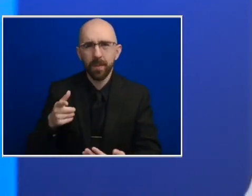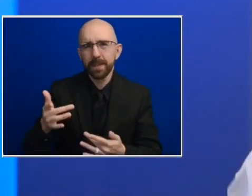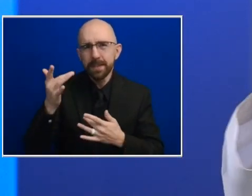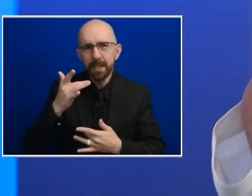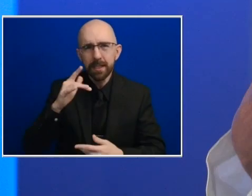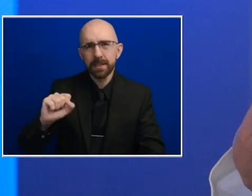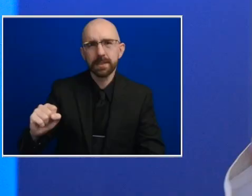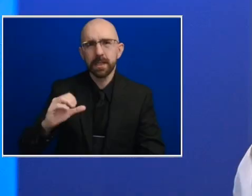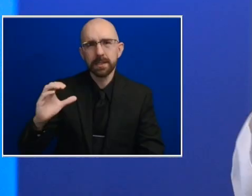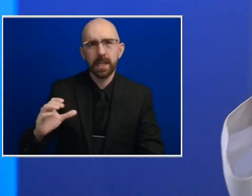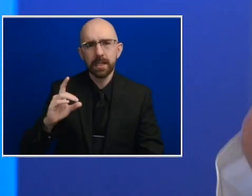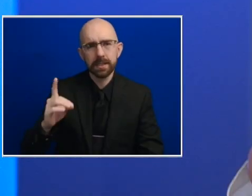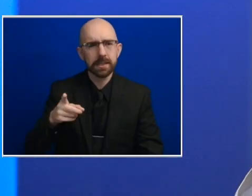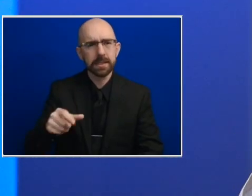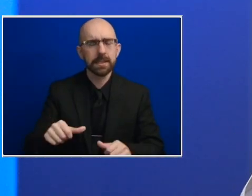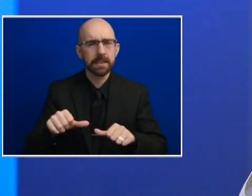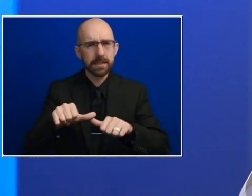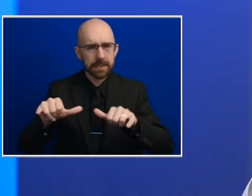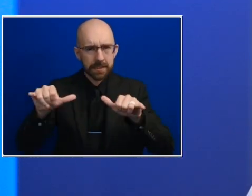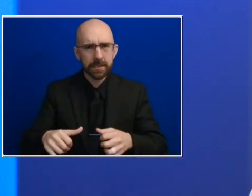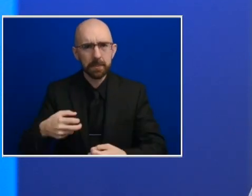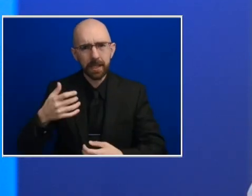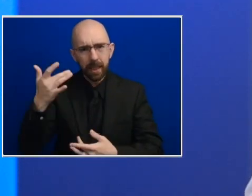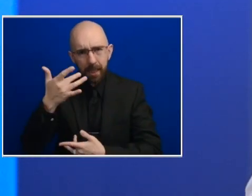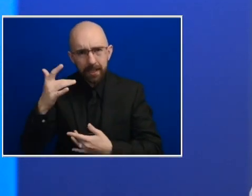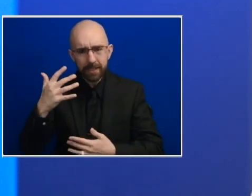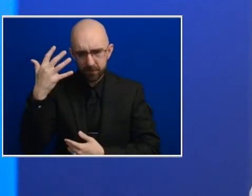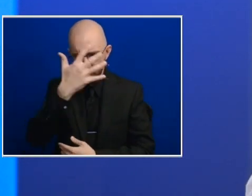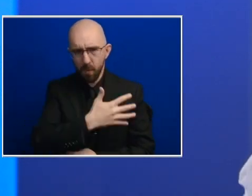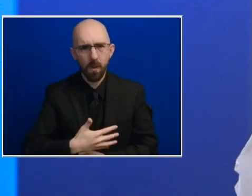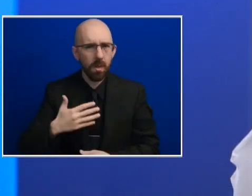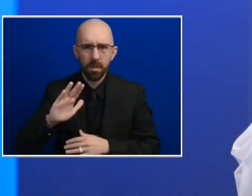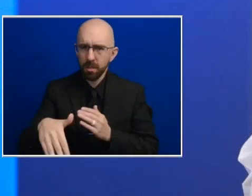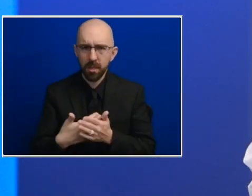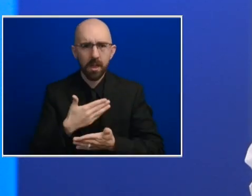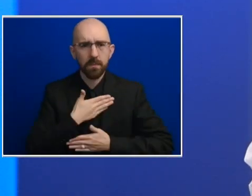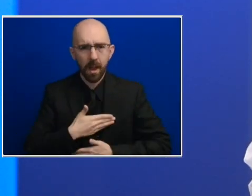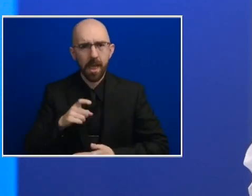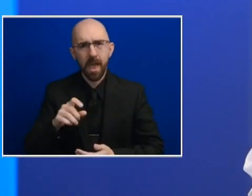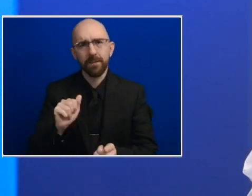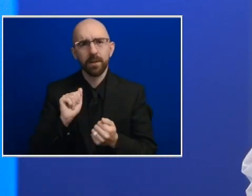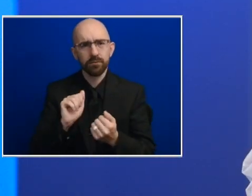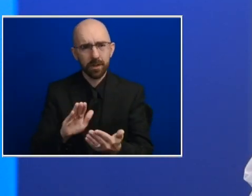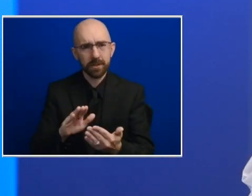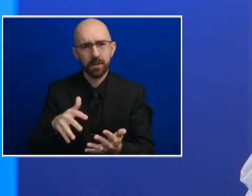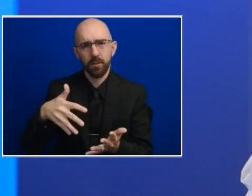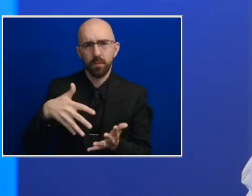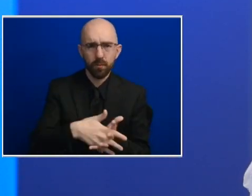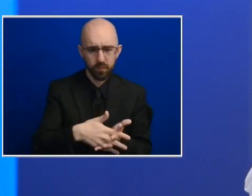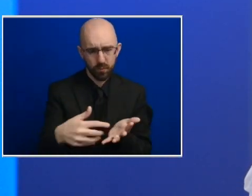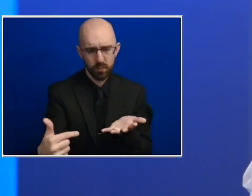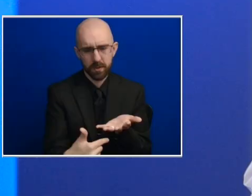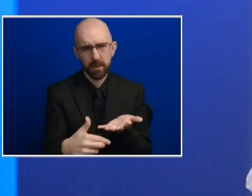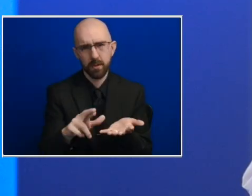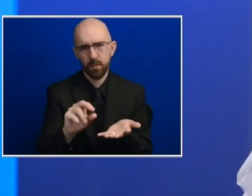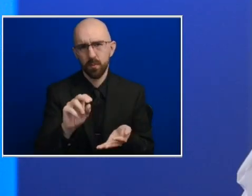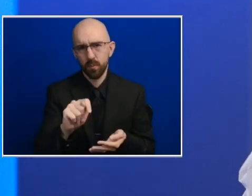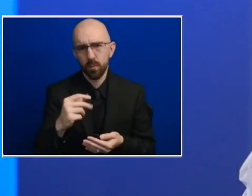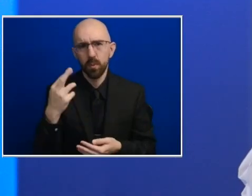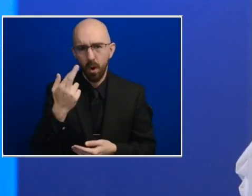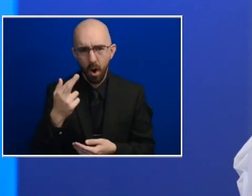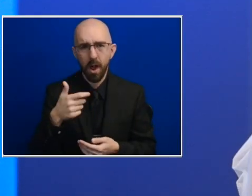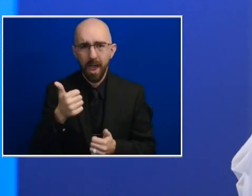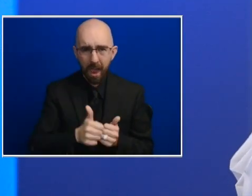is a systemic illness of the whole body that we have to address it at the root cause, because every organ in our body